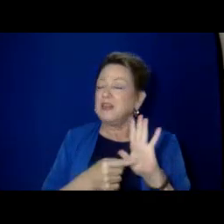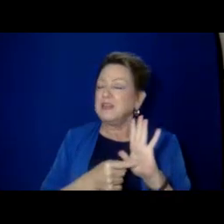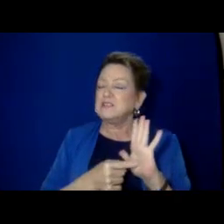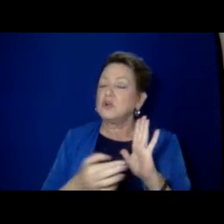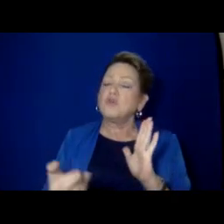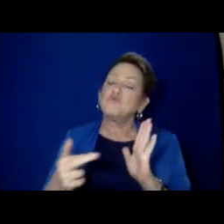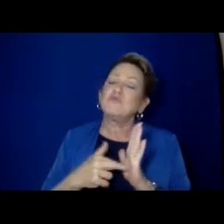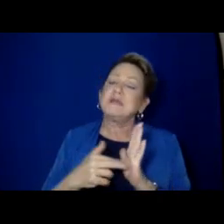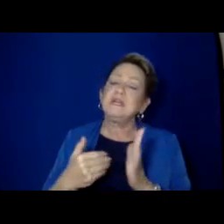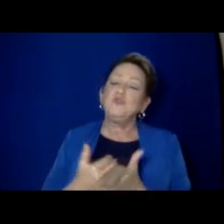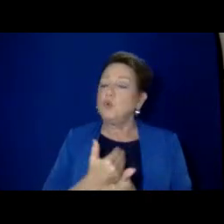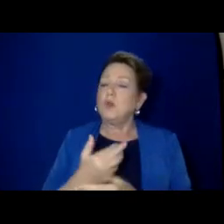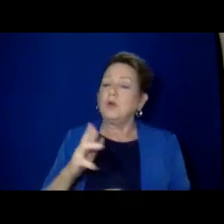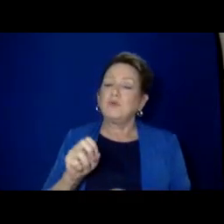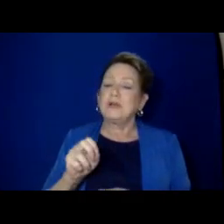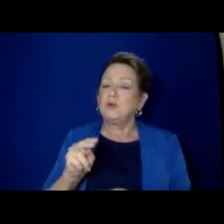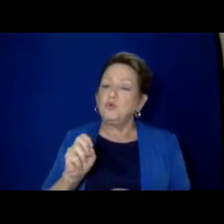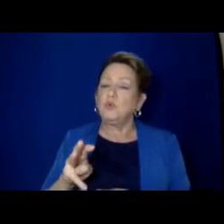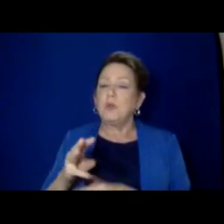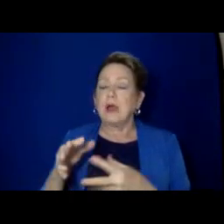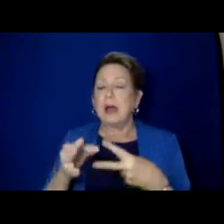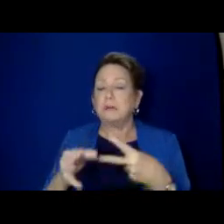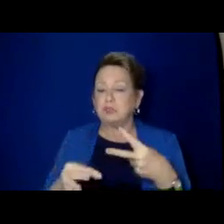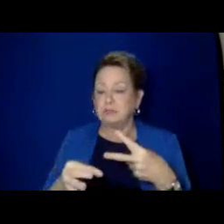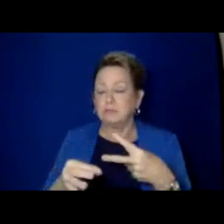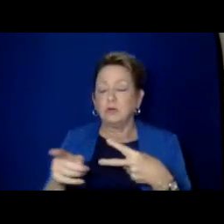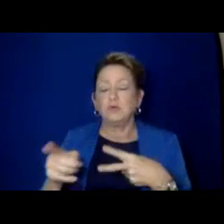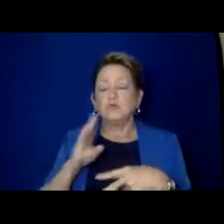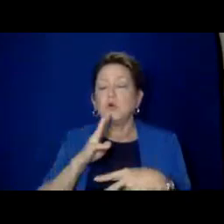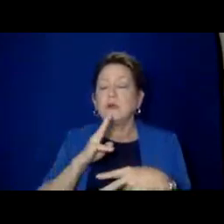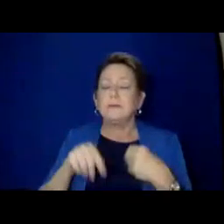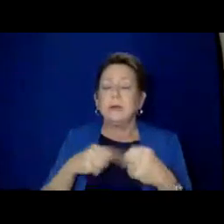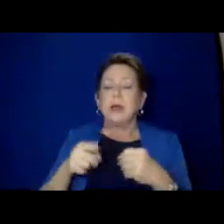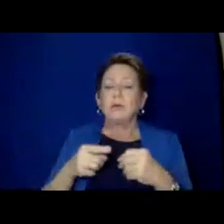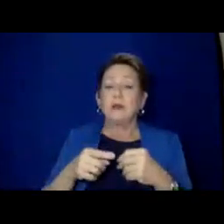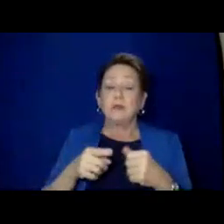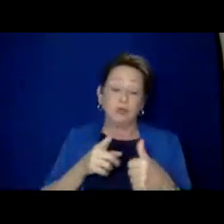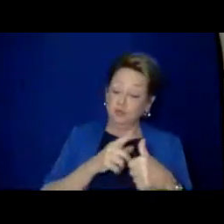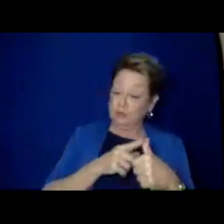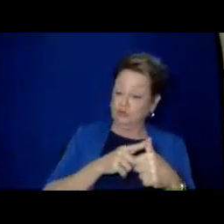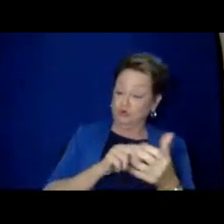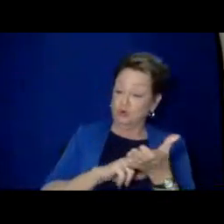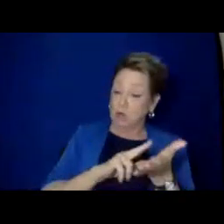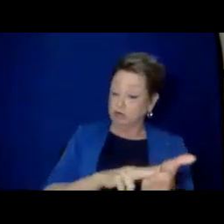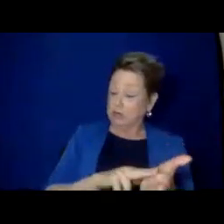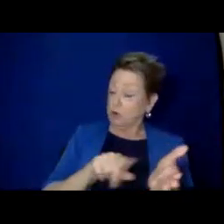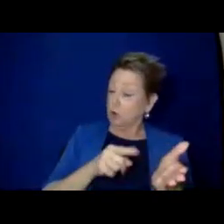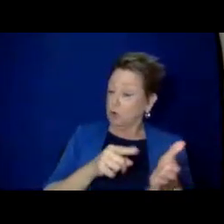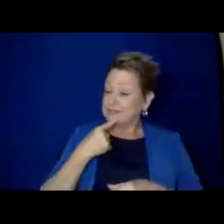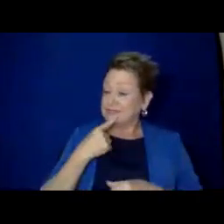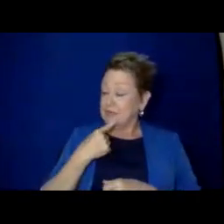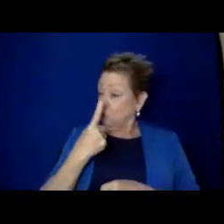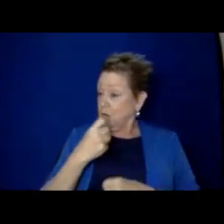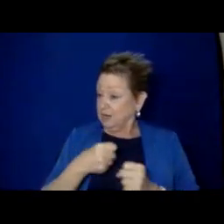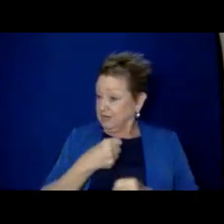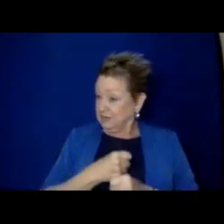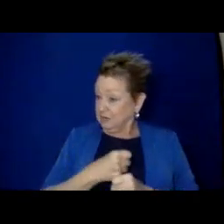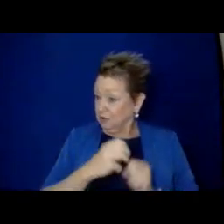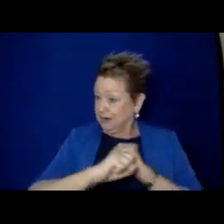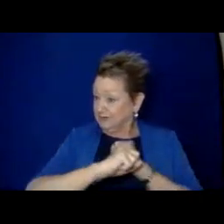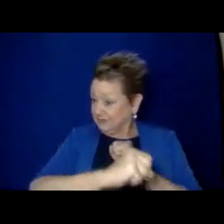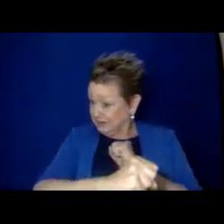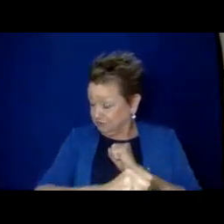renewal option that you're proposing in conjunction with the original contract only called for a 1-year